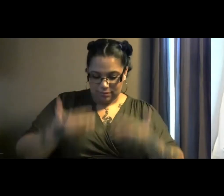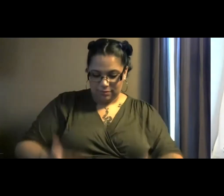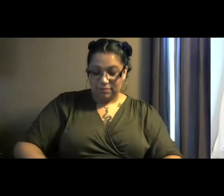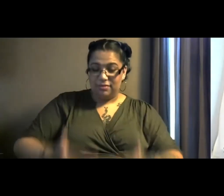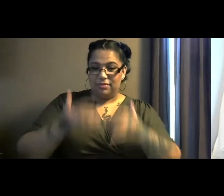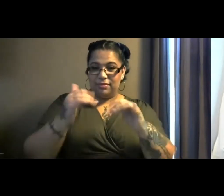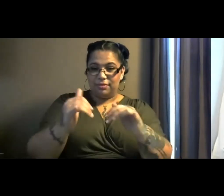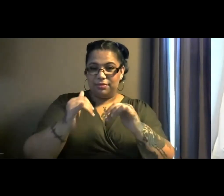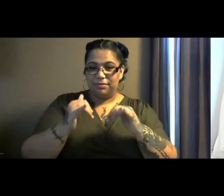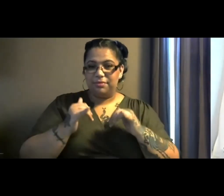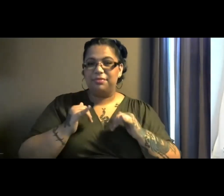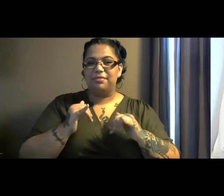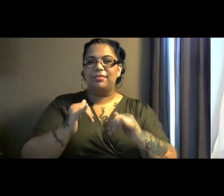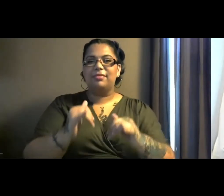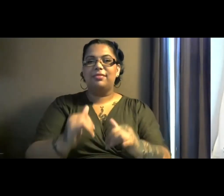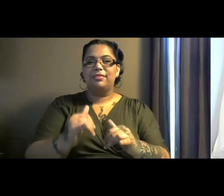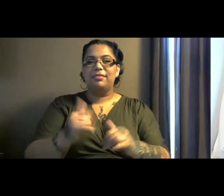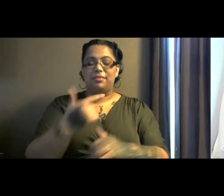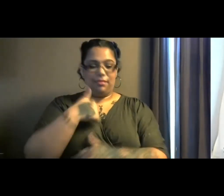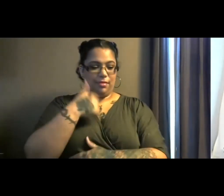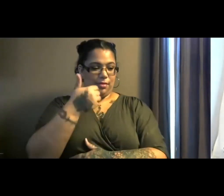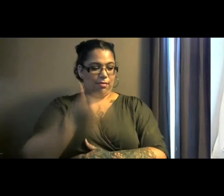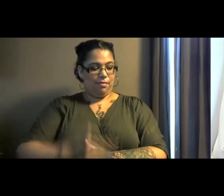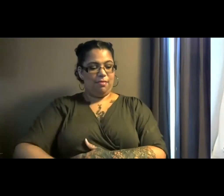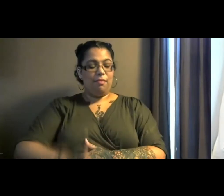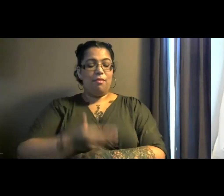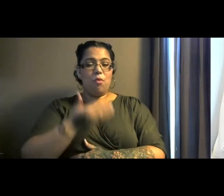am possibility.